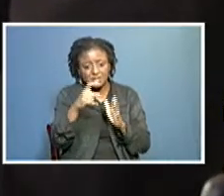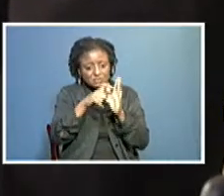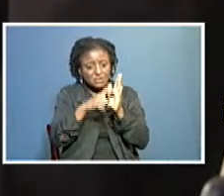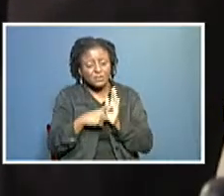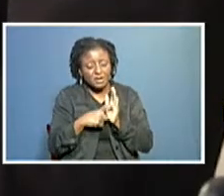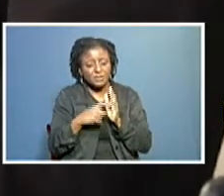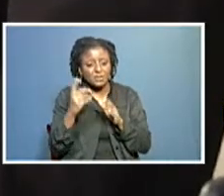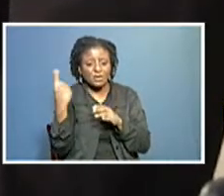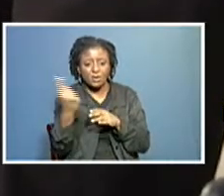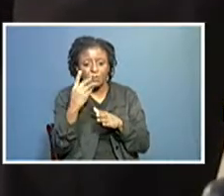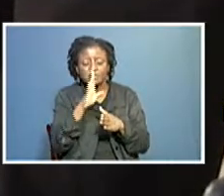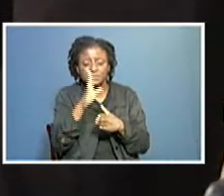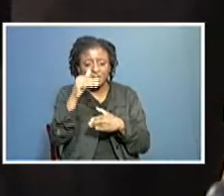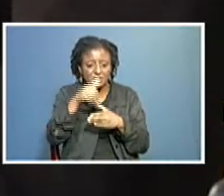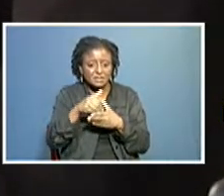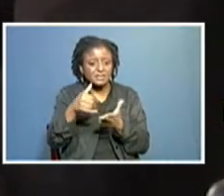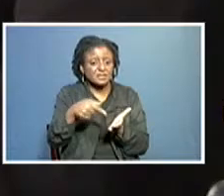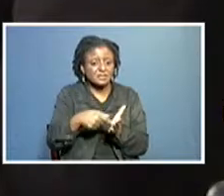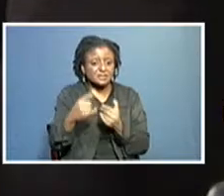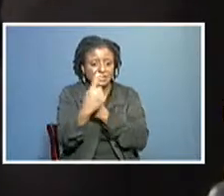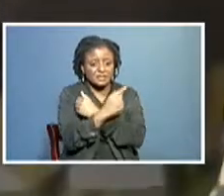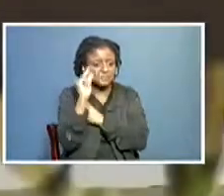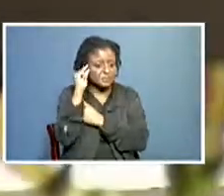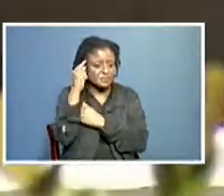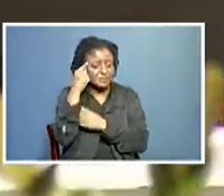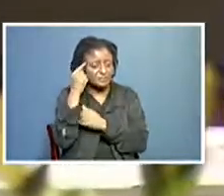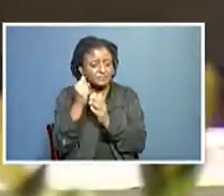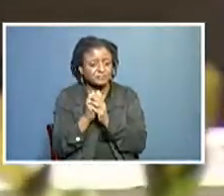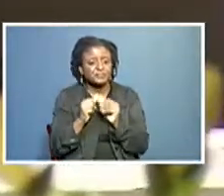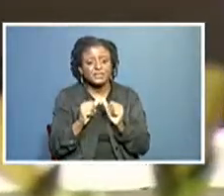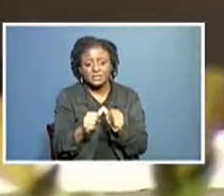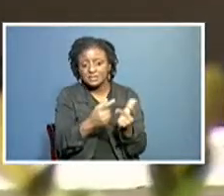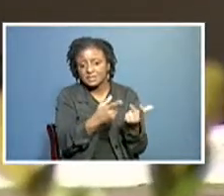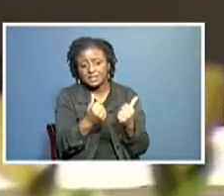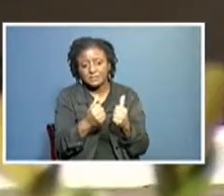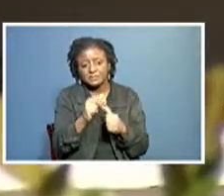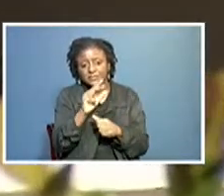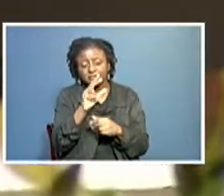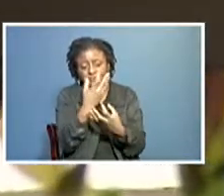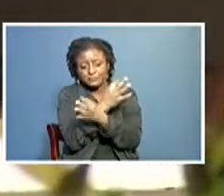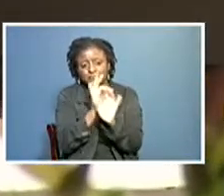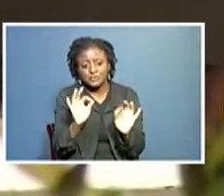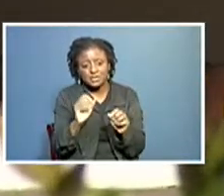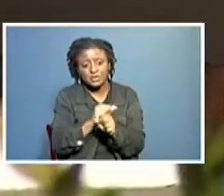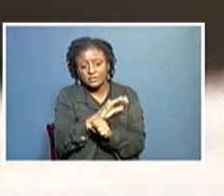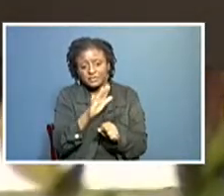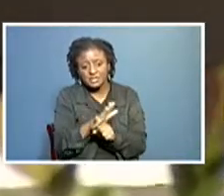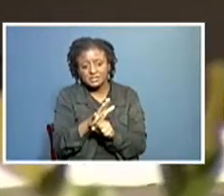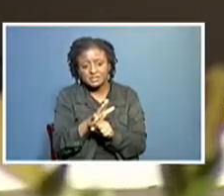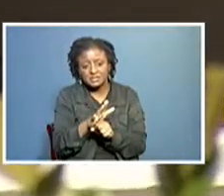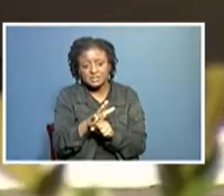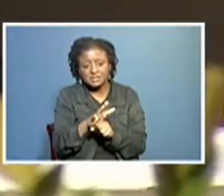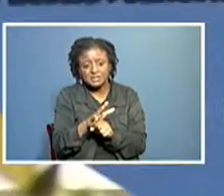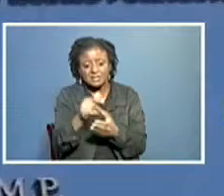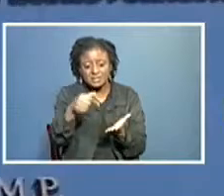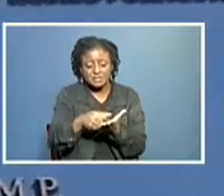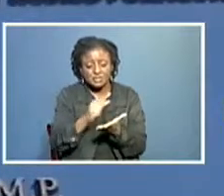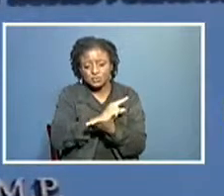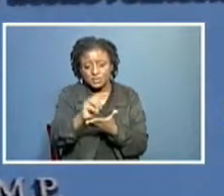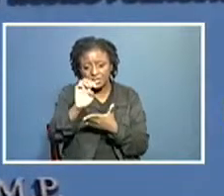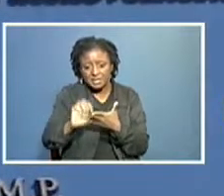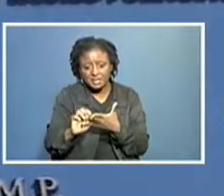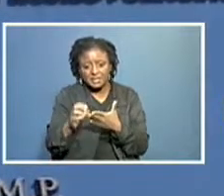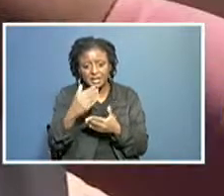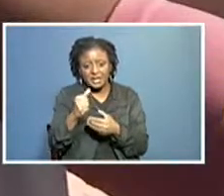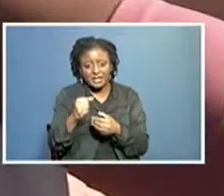of the functioning of this government. Well, still to come, free COVID testing in New Providence this weekend, and COVID